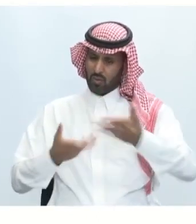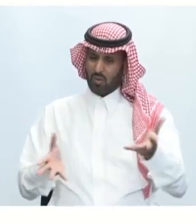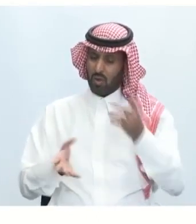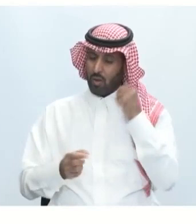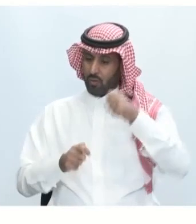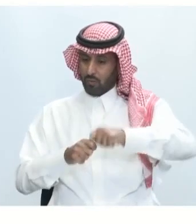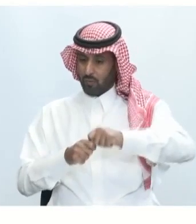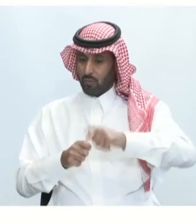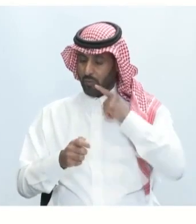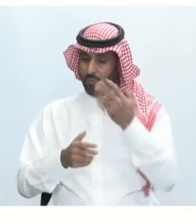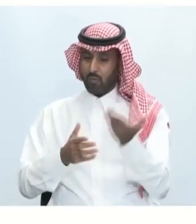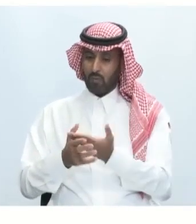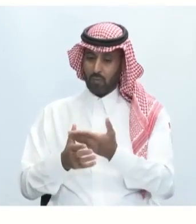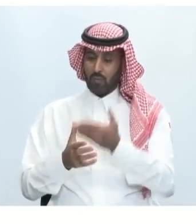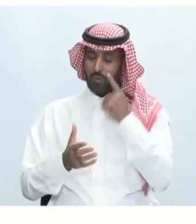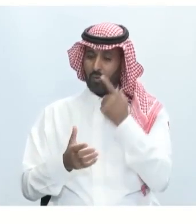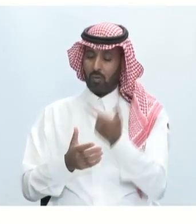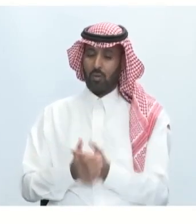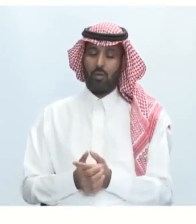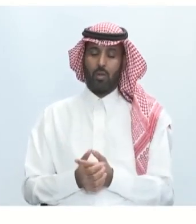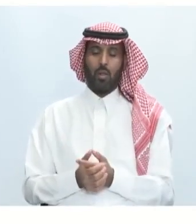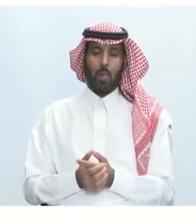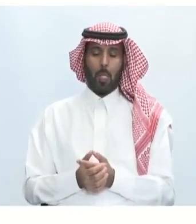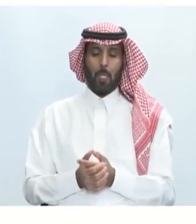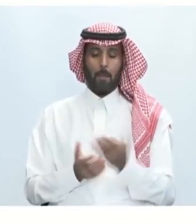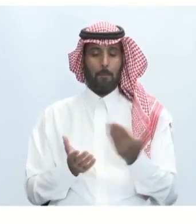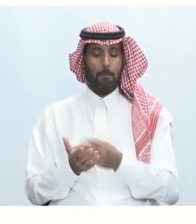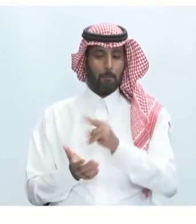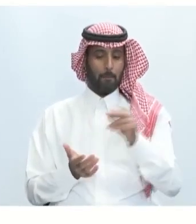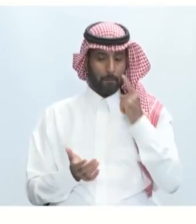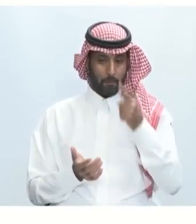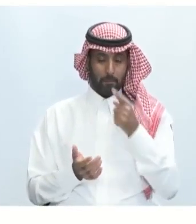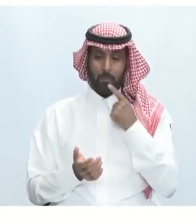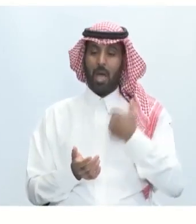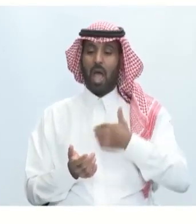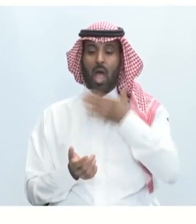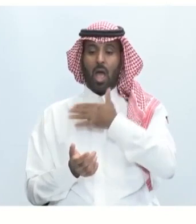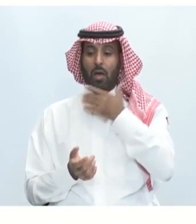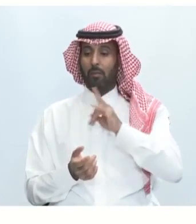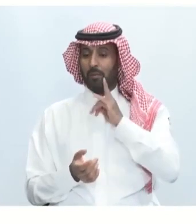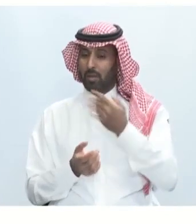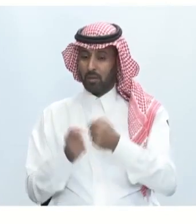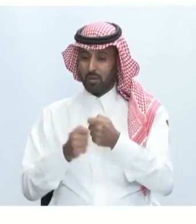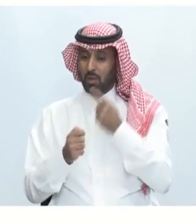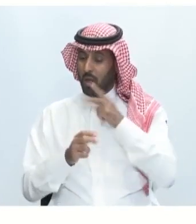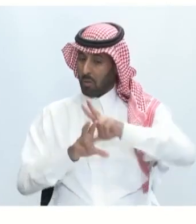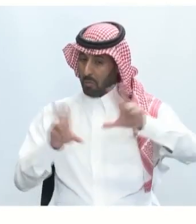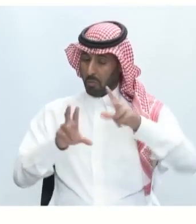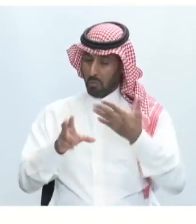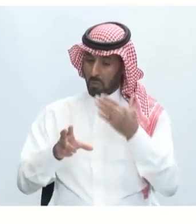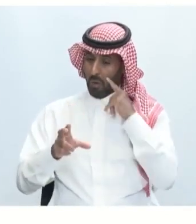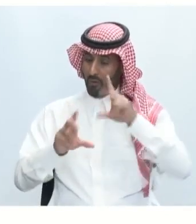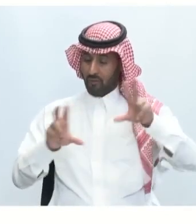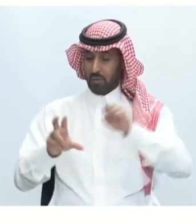make, order, and reserve. For example here, my parents bought a new TV